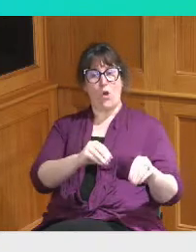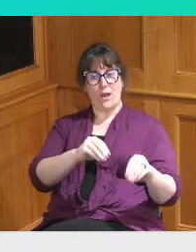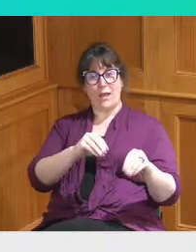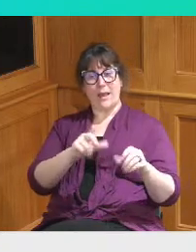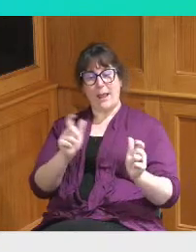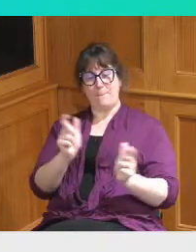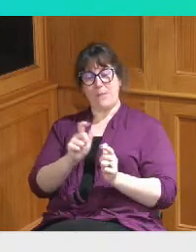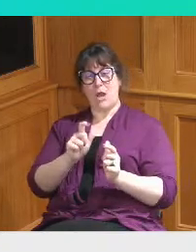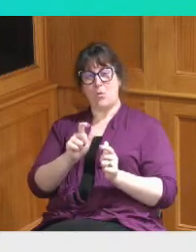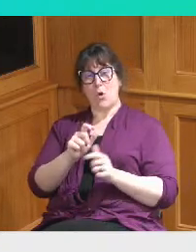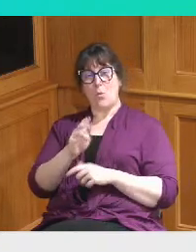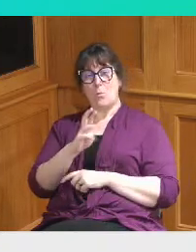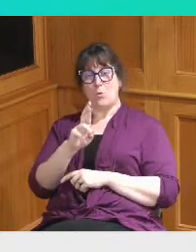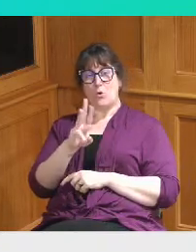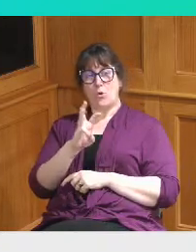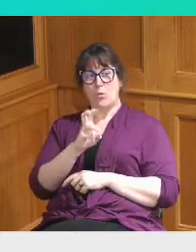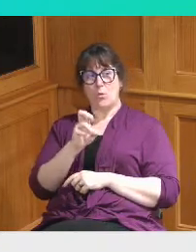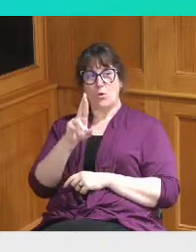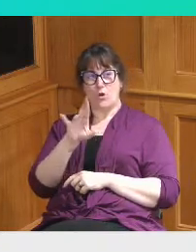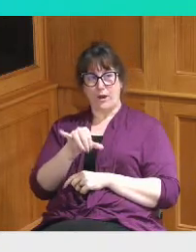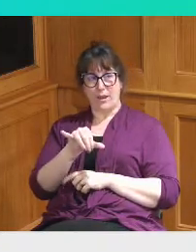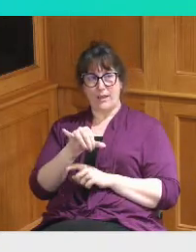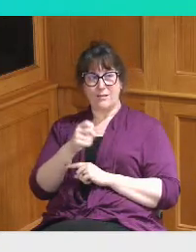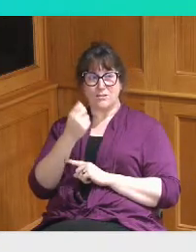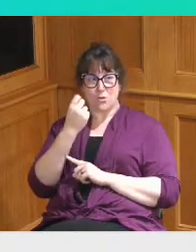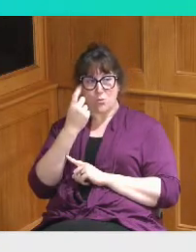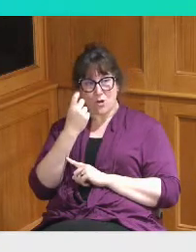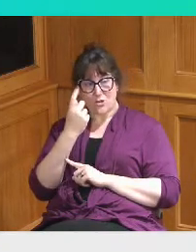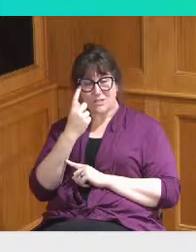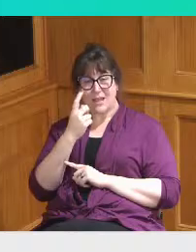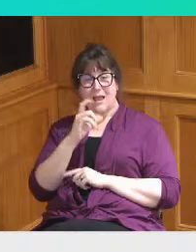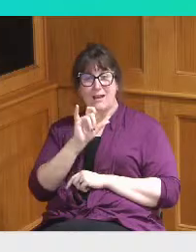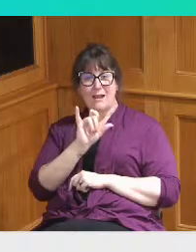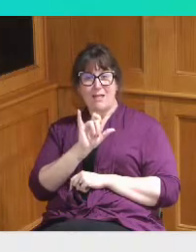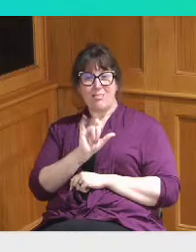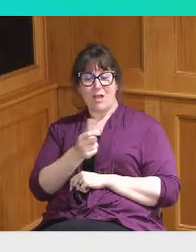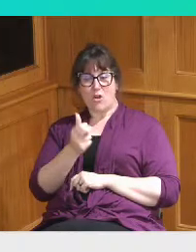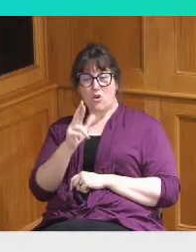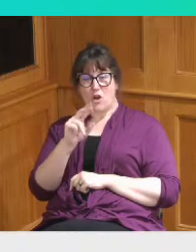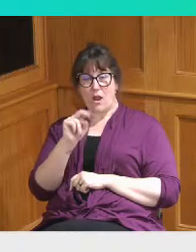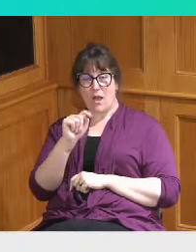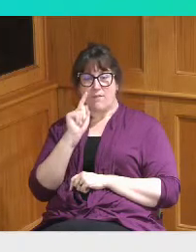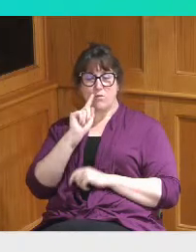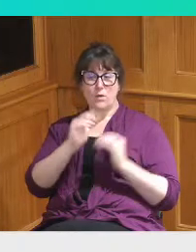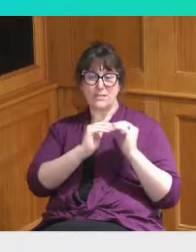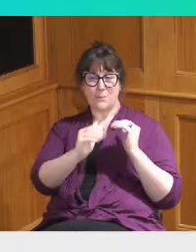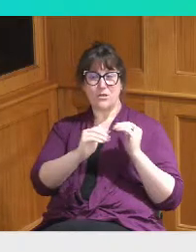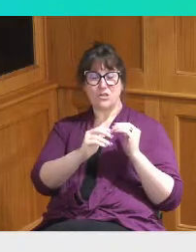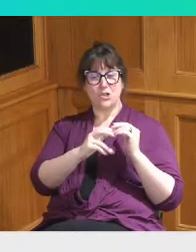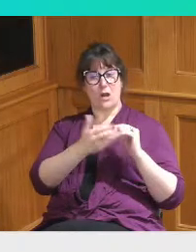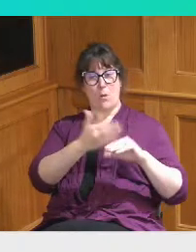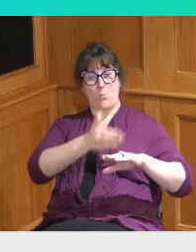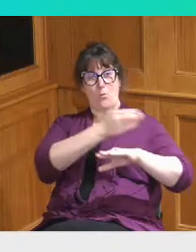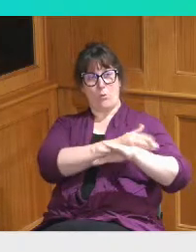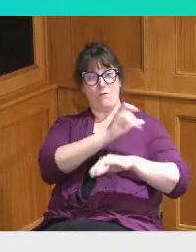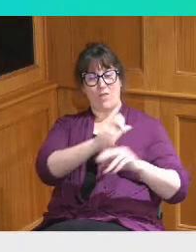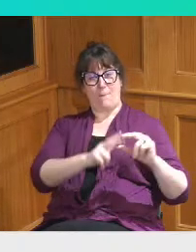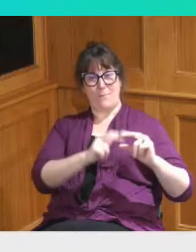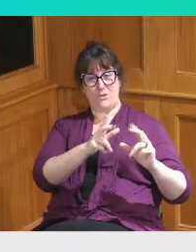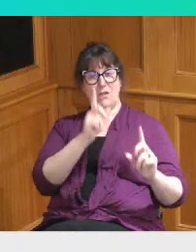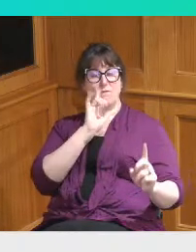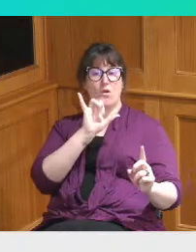a 2024 CDAP grant of $320,000 for stabilization and capital improvements of the building based on that